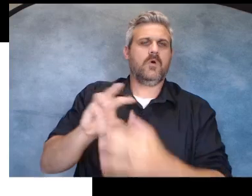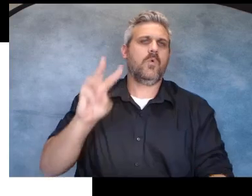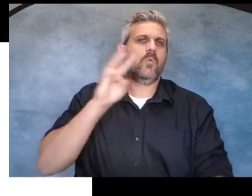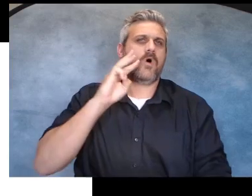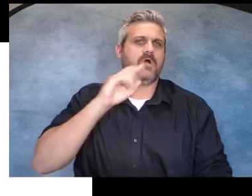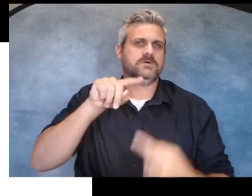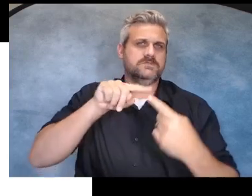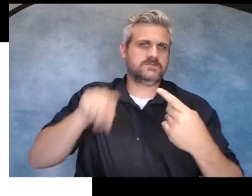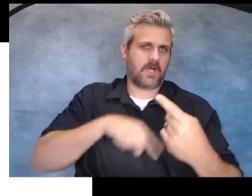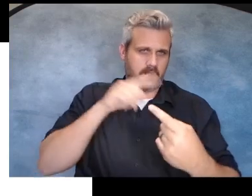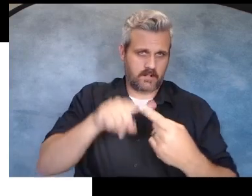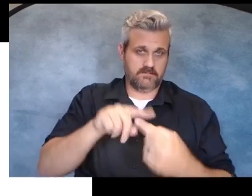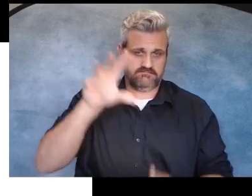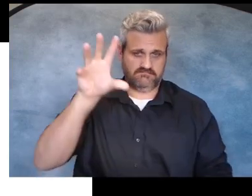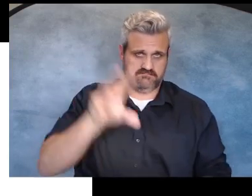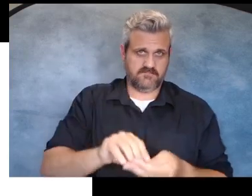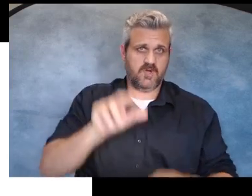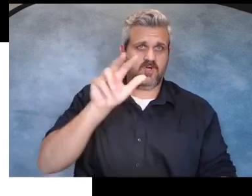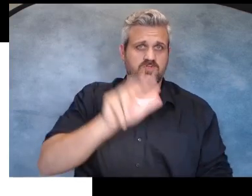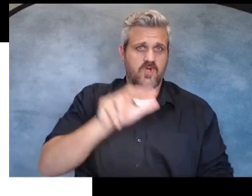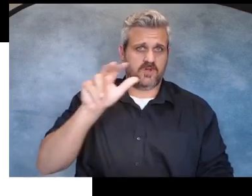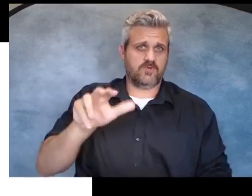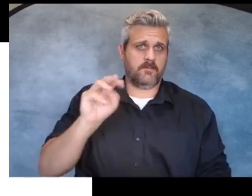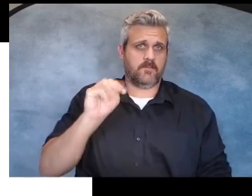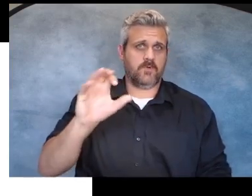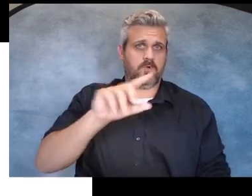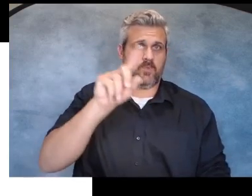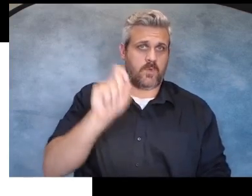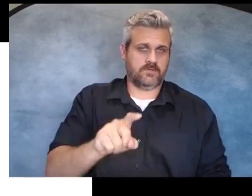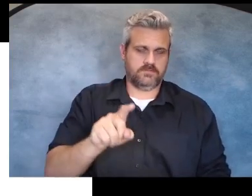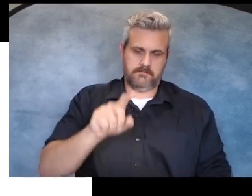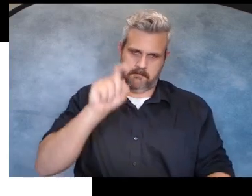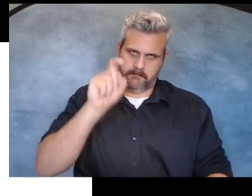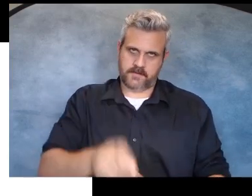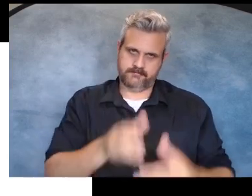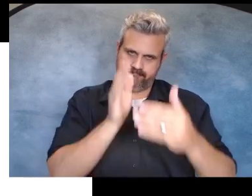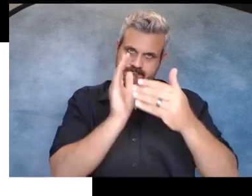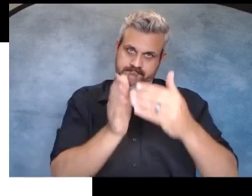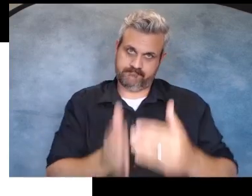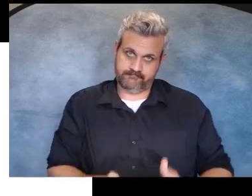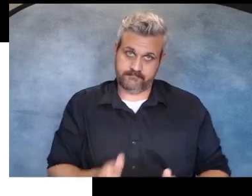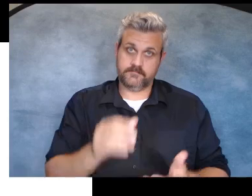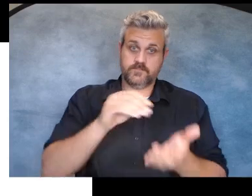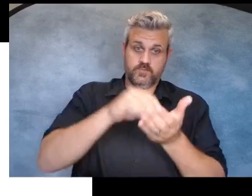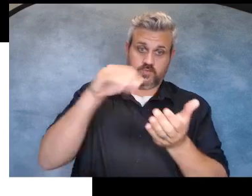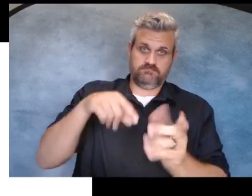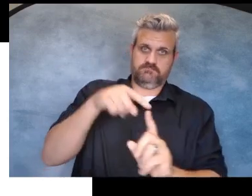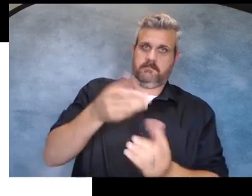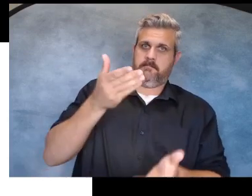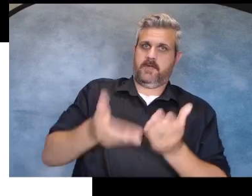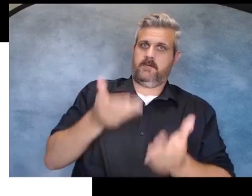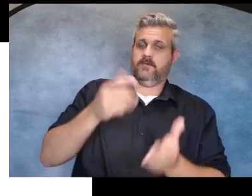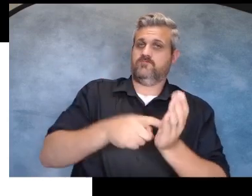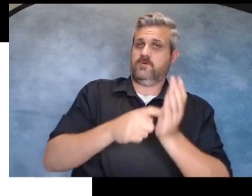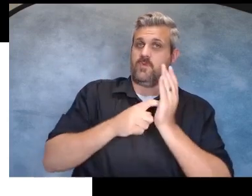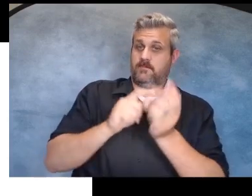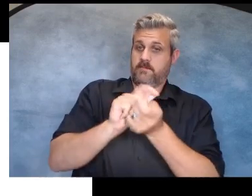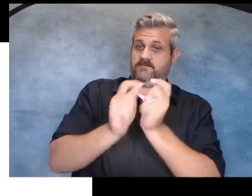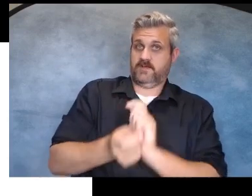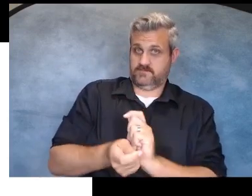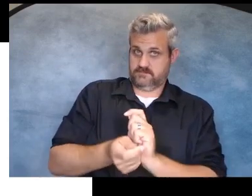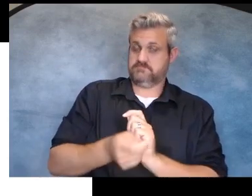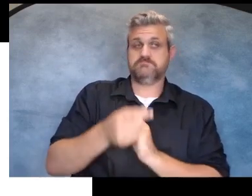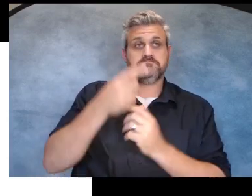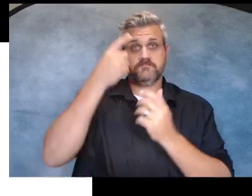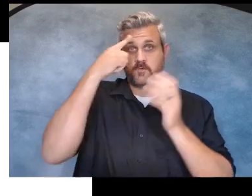particular classroom assessment has 33 multiple choice questions that the students must complete. A student may require modifications to